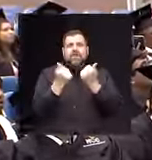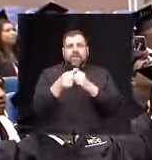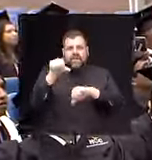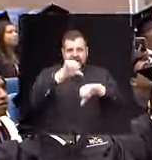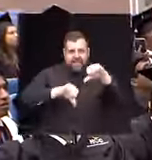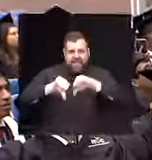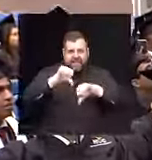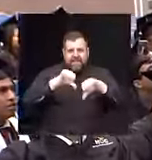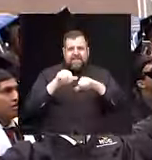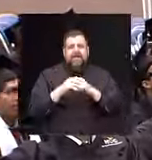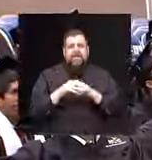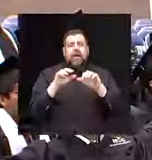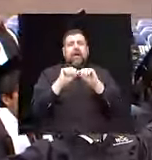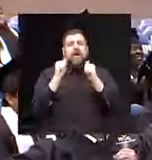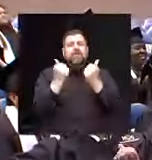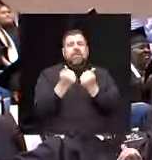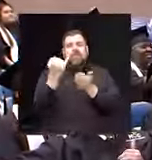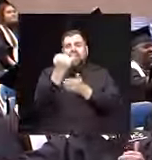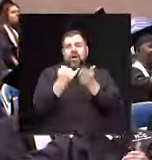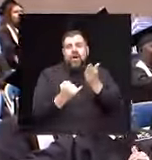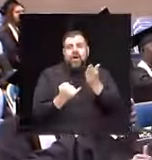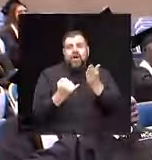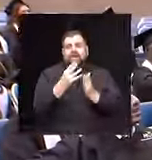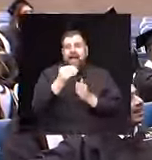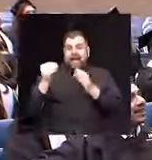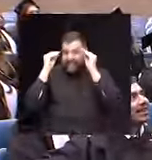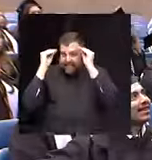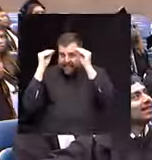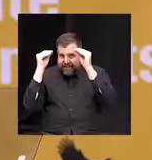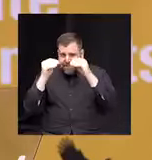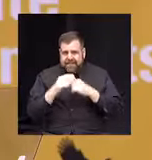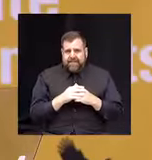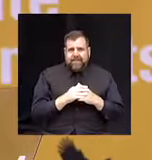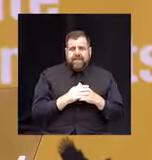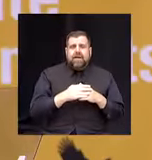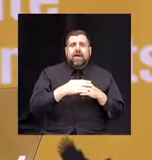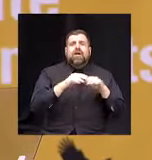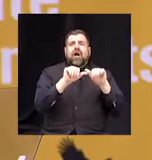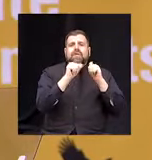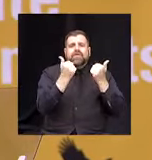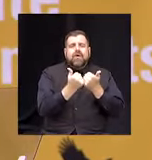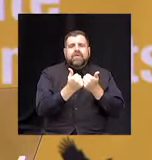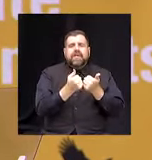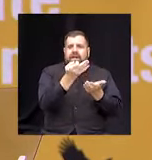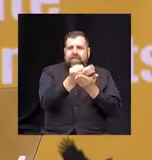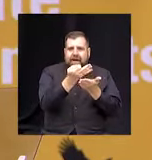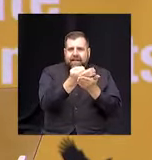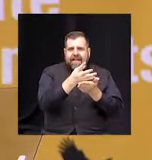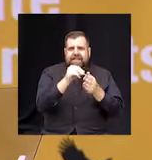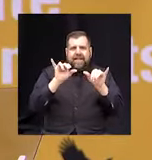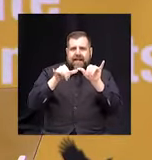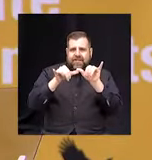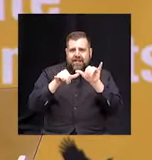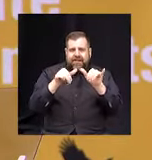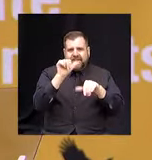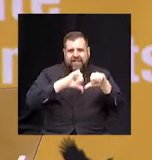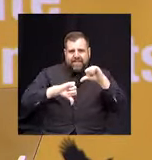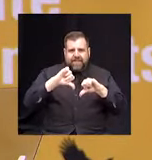Science, Associate of Arts in Teaching, Associate of Science in Engineering